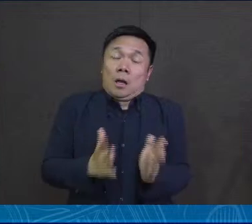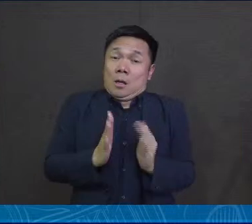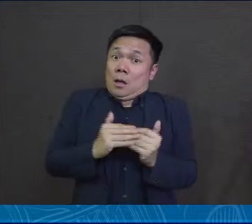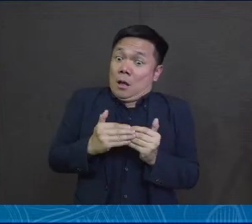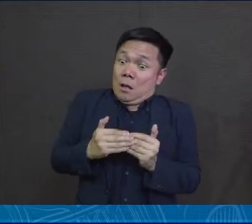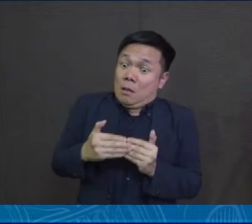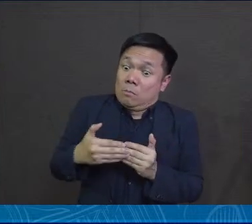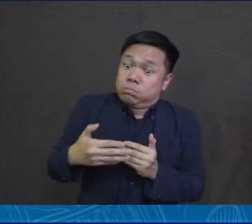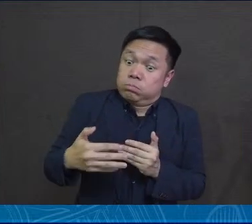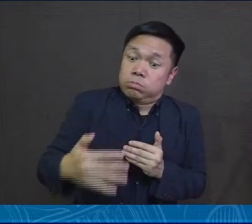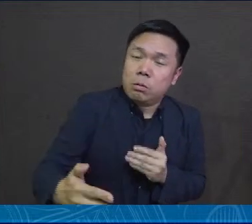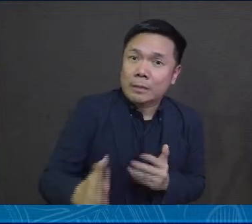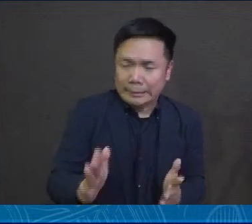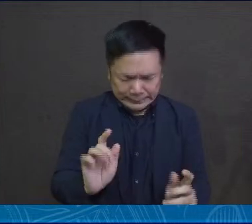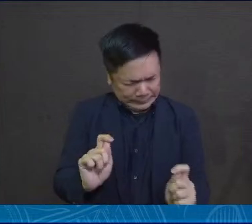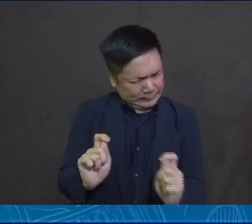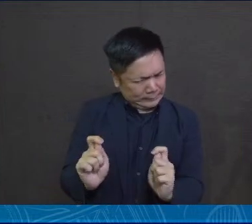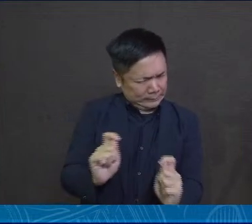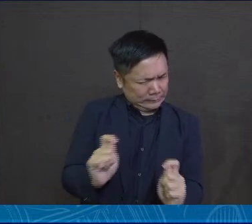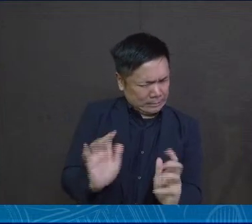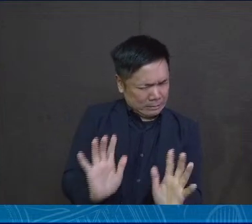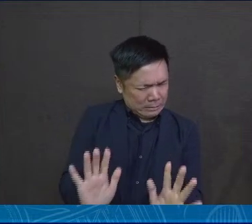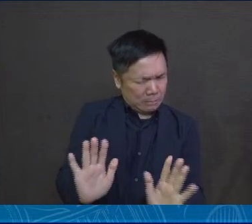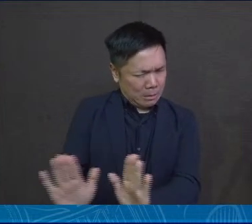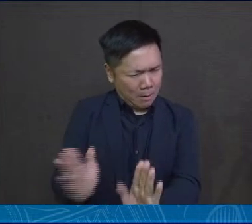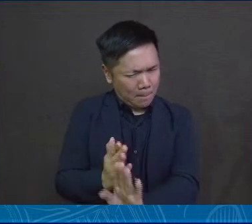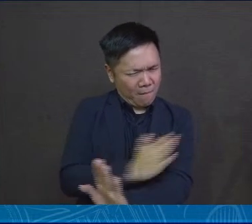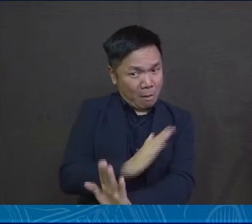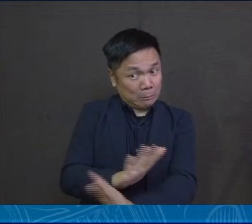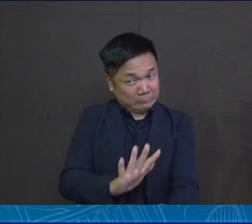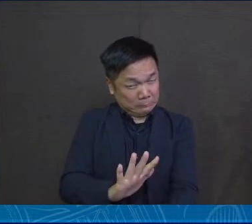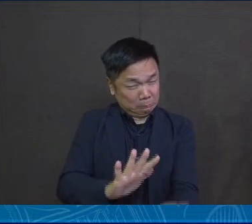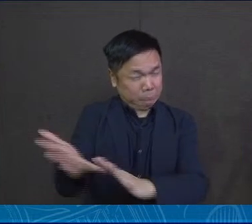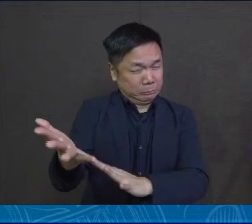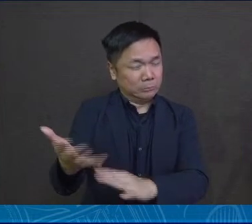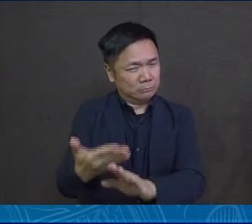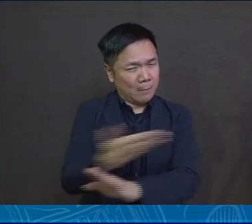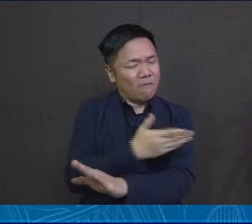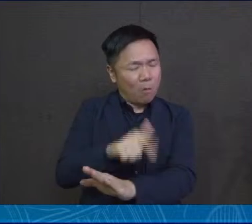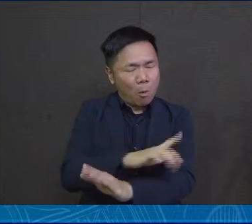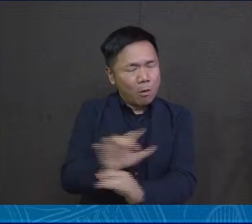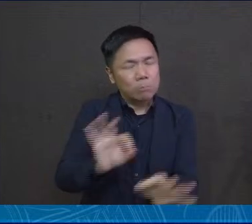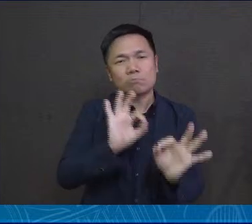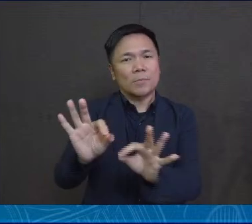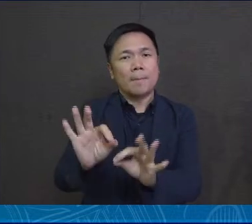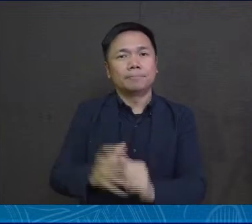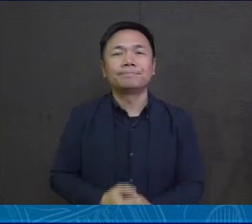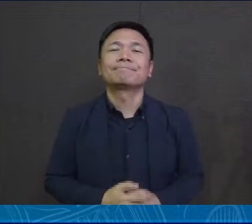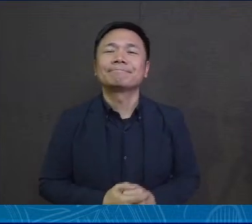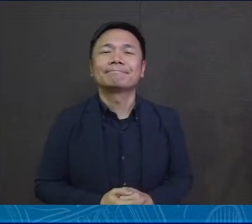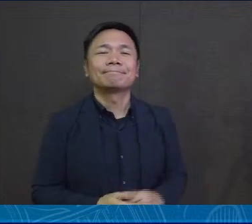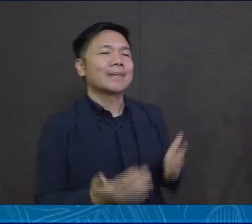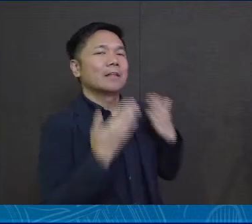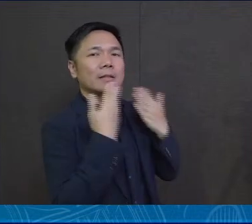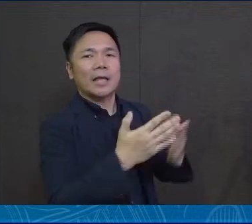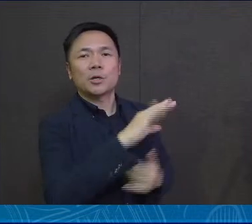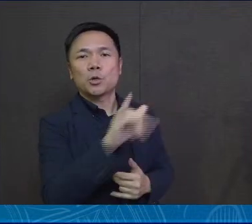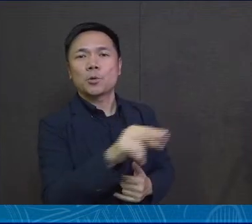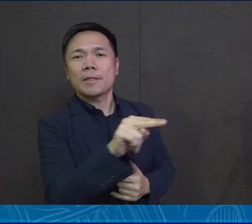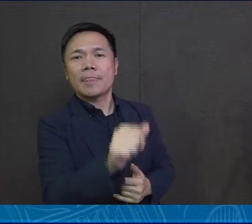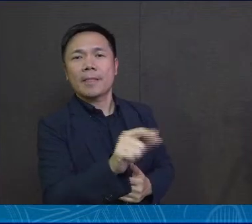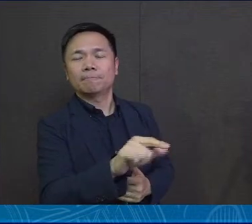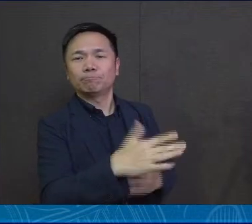better for the future. Thank you very much, Ms. Yana. And as we have heard,